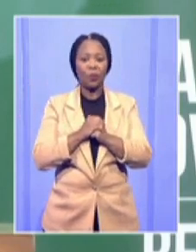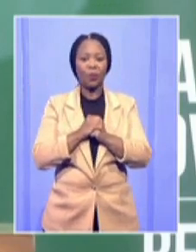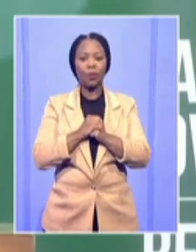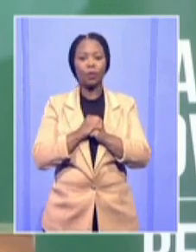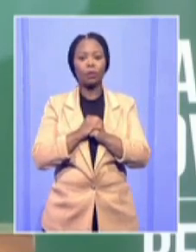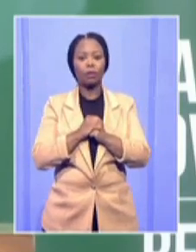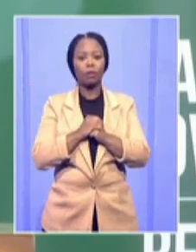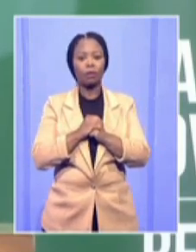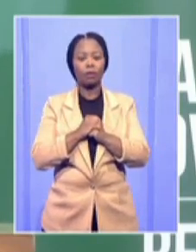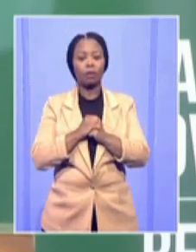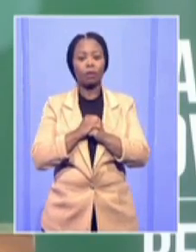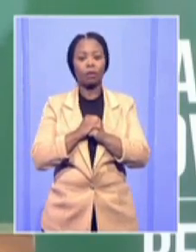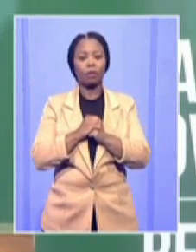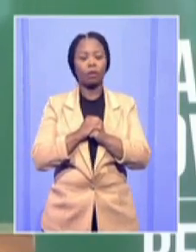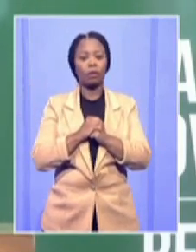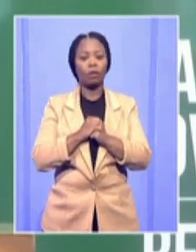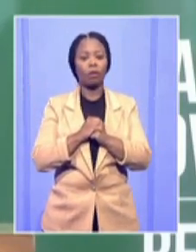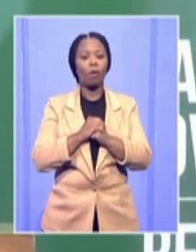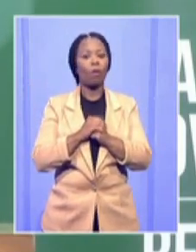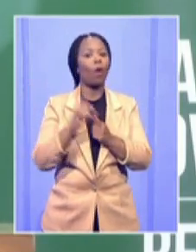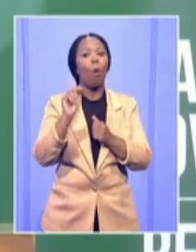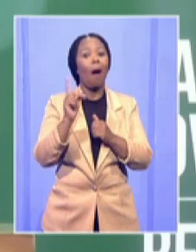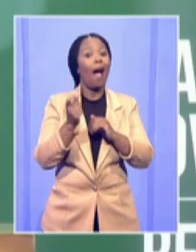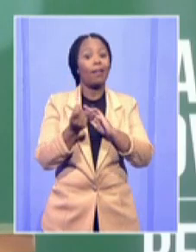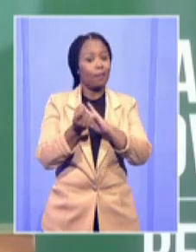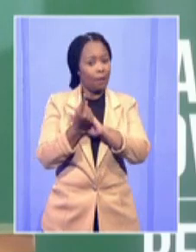Of what transpired.